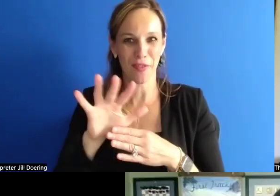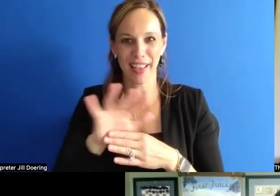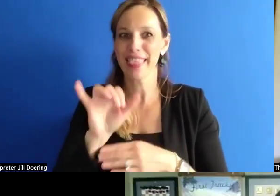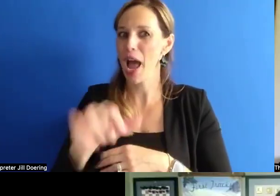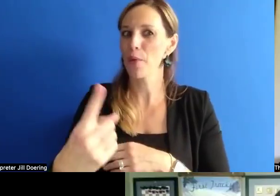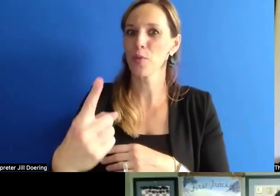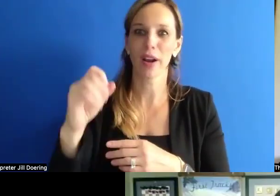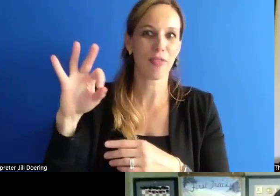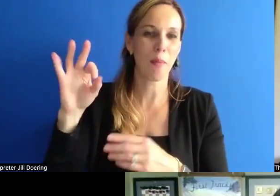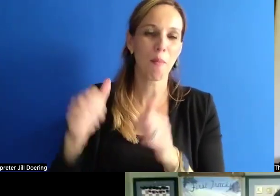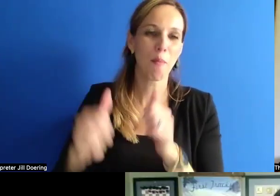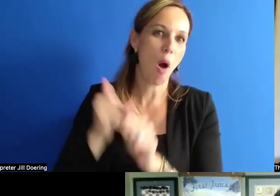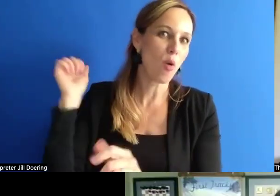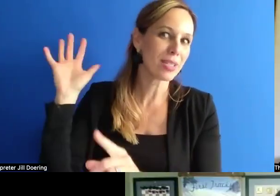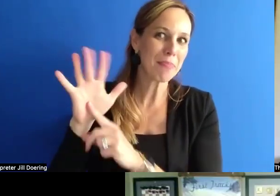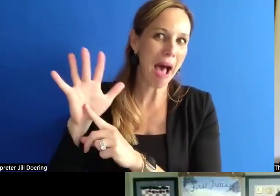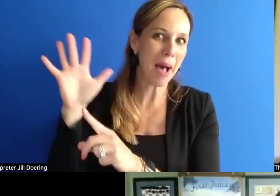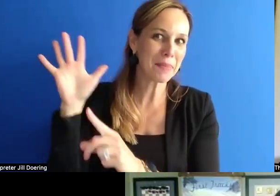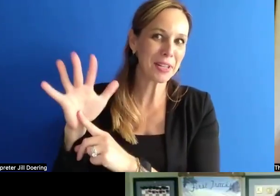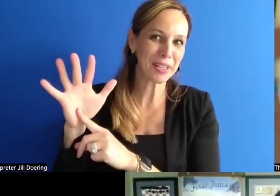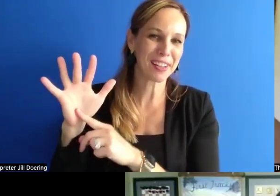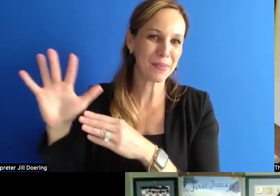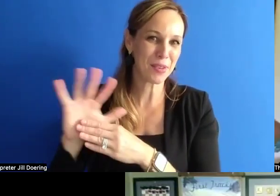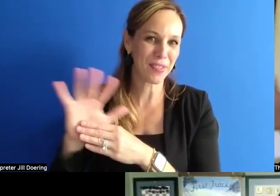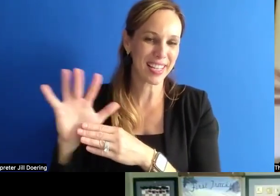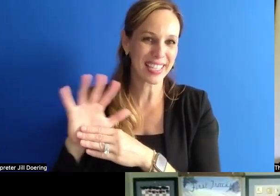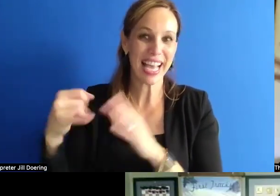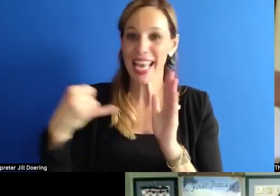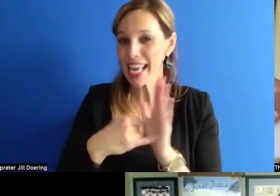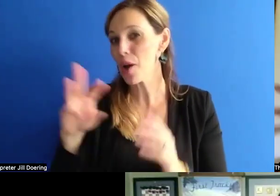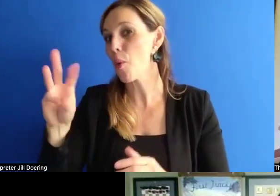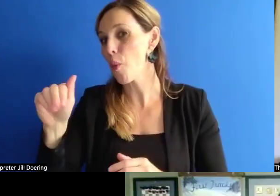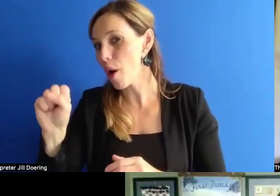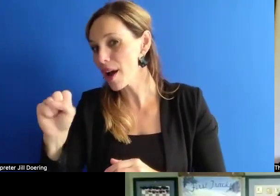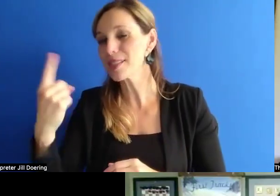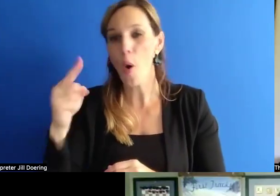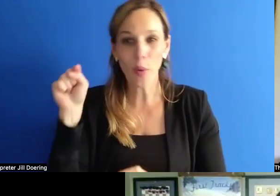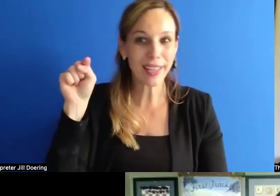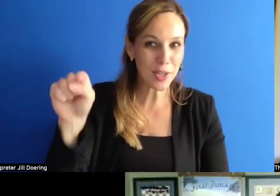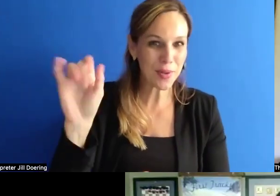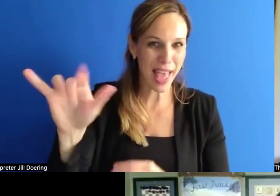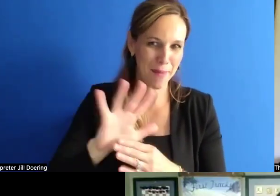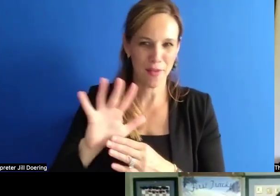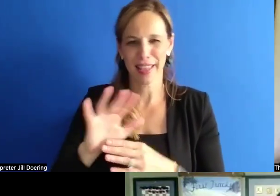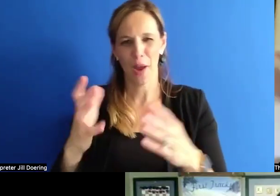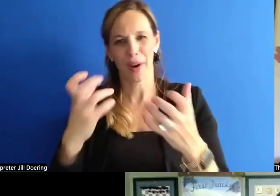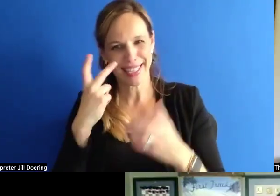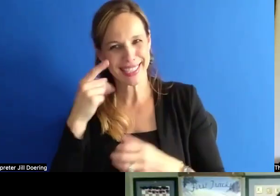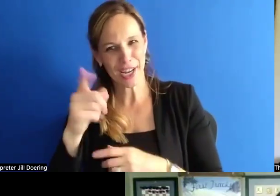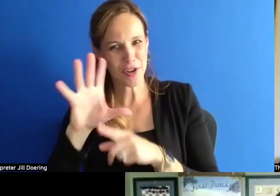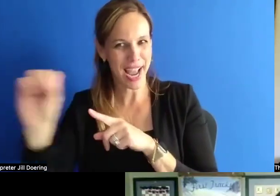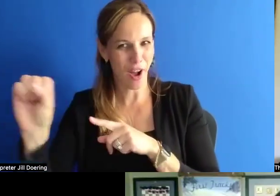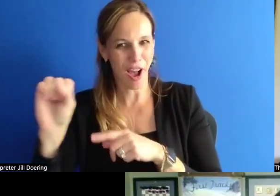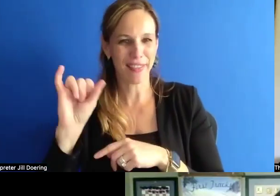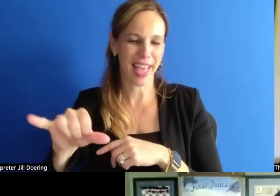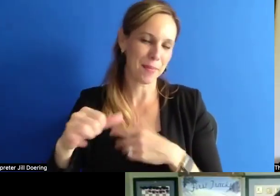movie. Everybody's asking for a sequel. So I was like, we want to be able to see him, take off. So